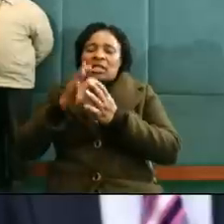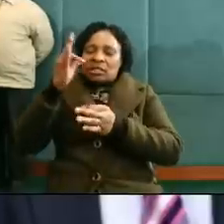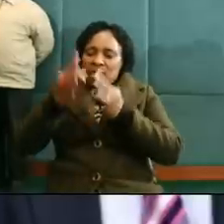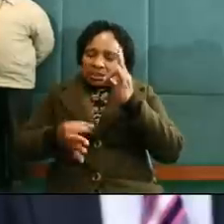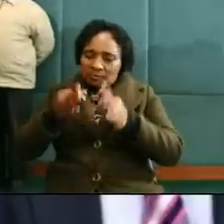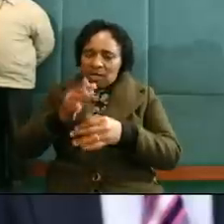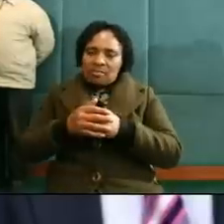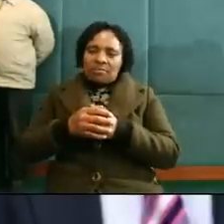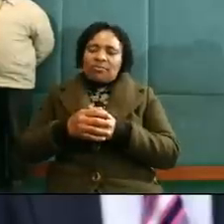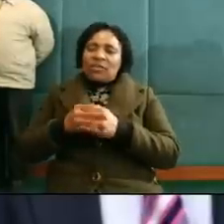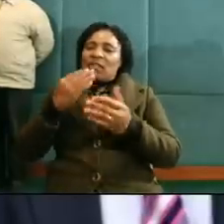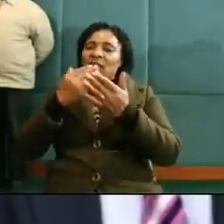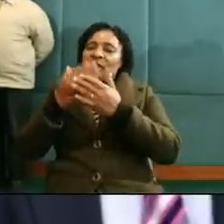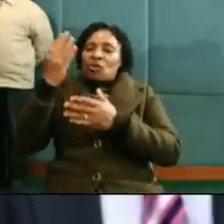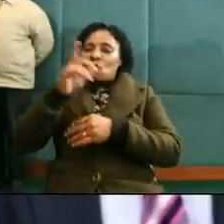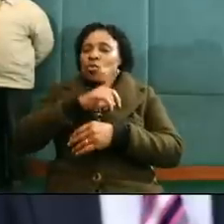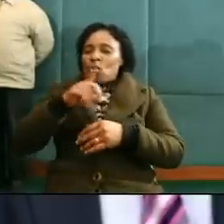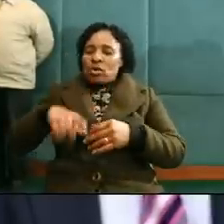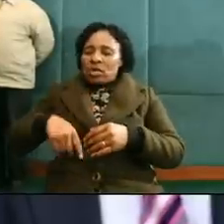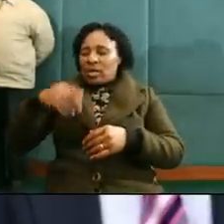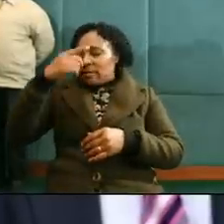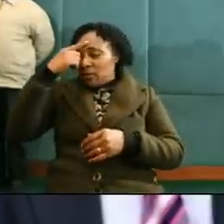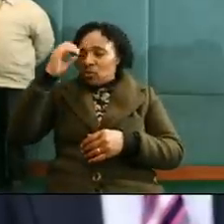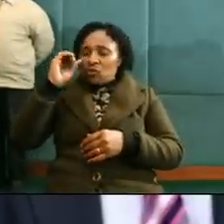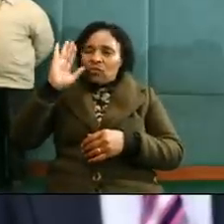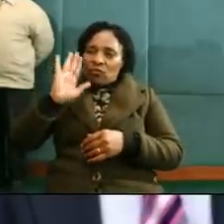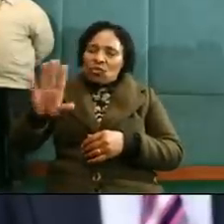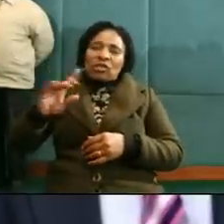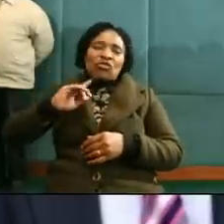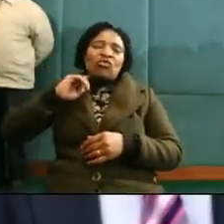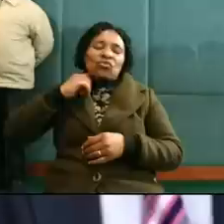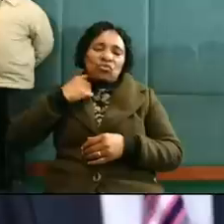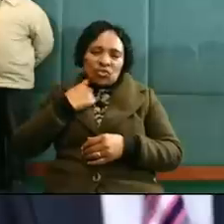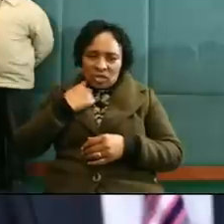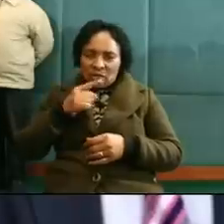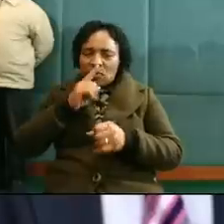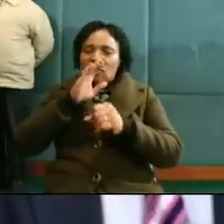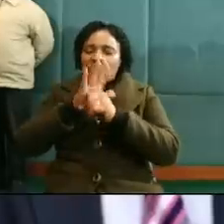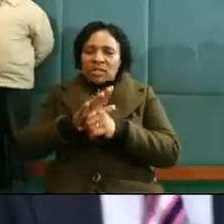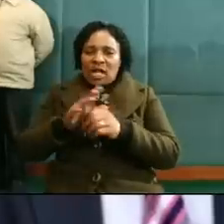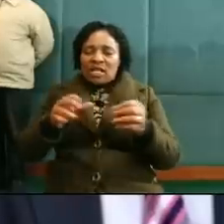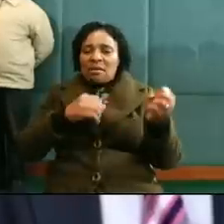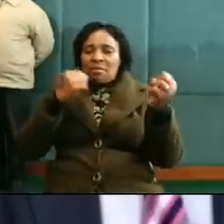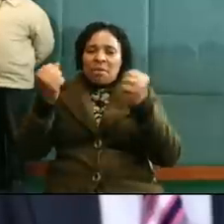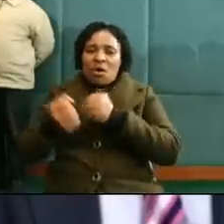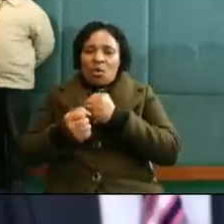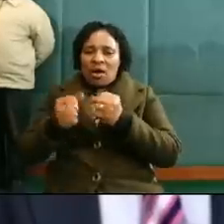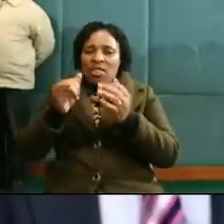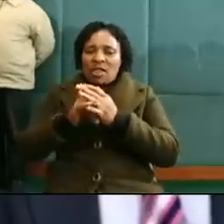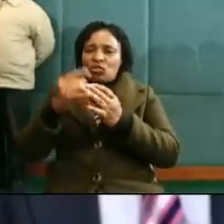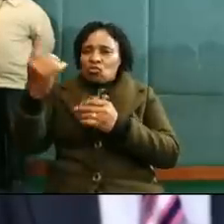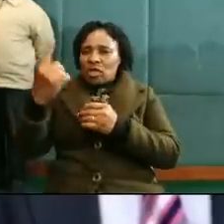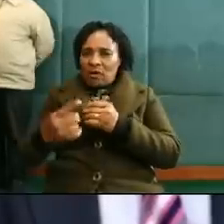justified. Thank you, Lord, because of your sweet promise and the power that you